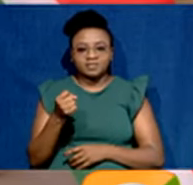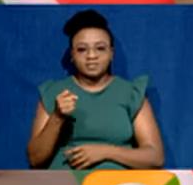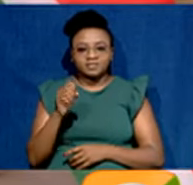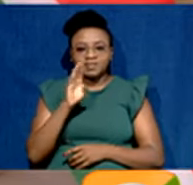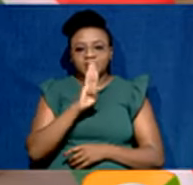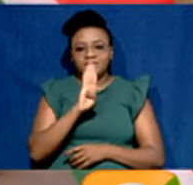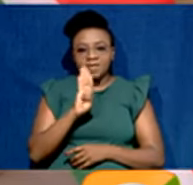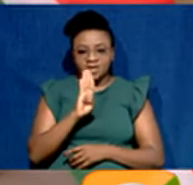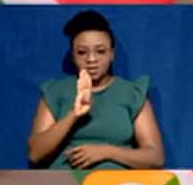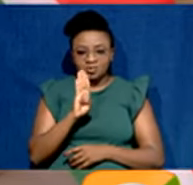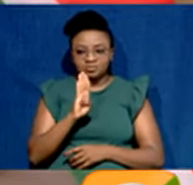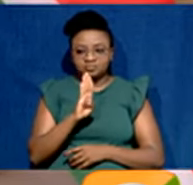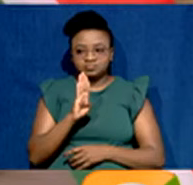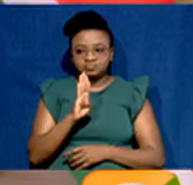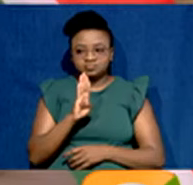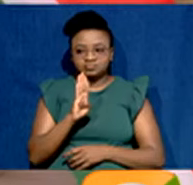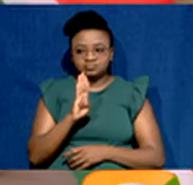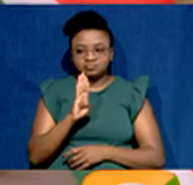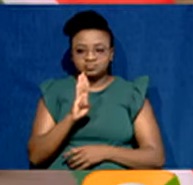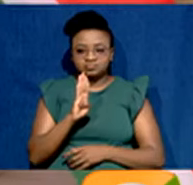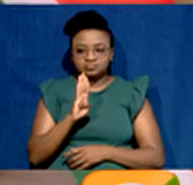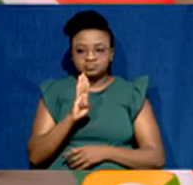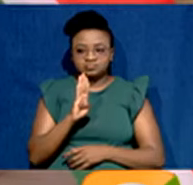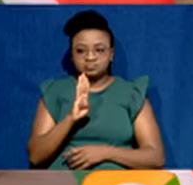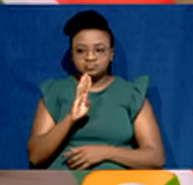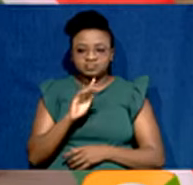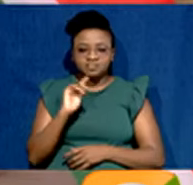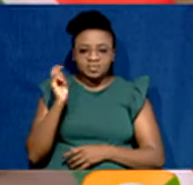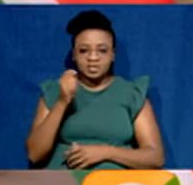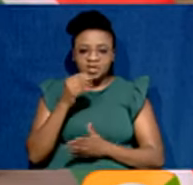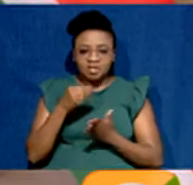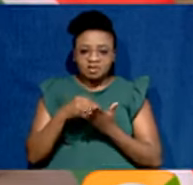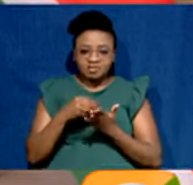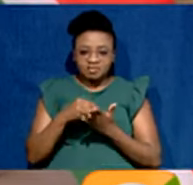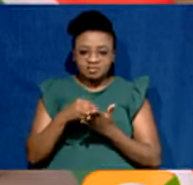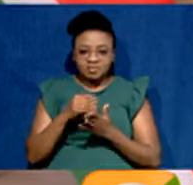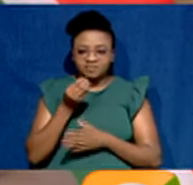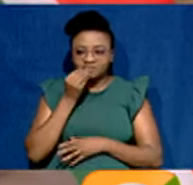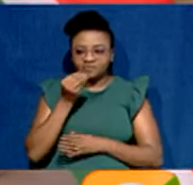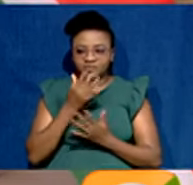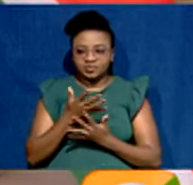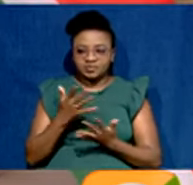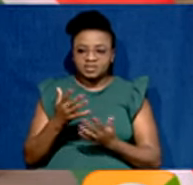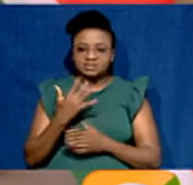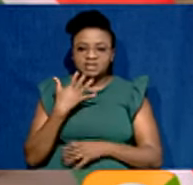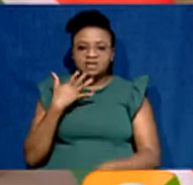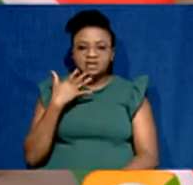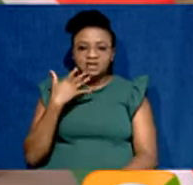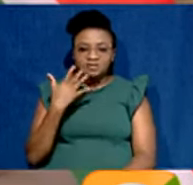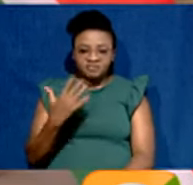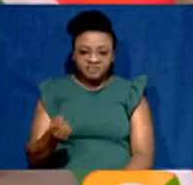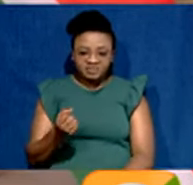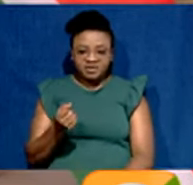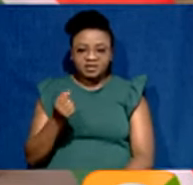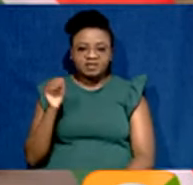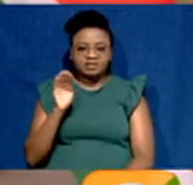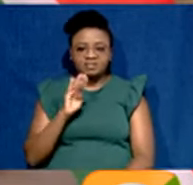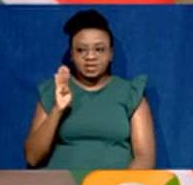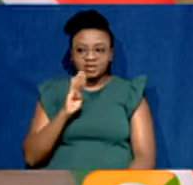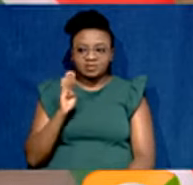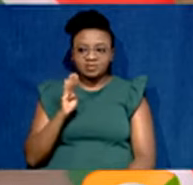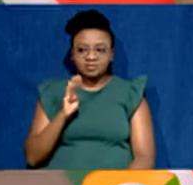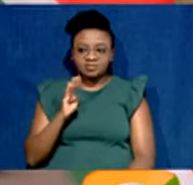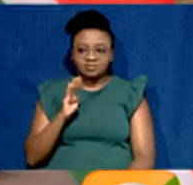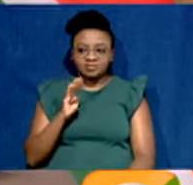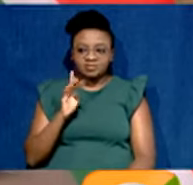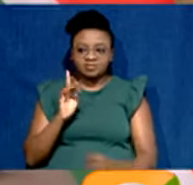billion Kenya shillings every year of food items. 500 billion